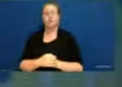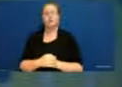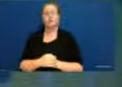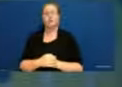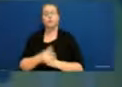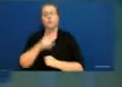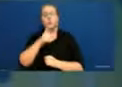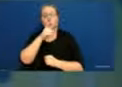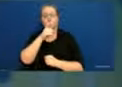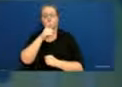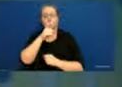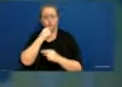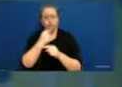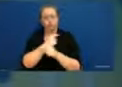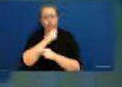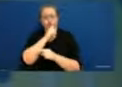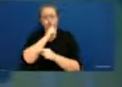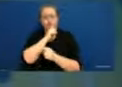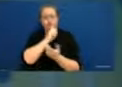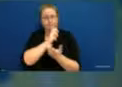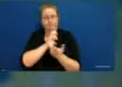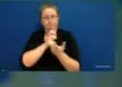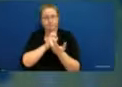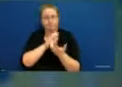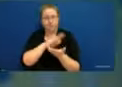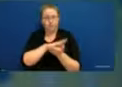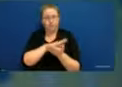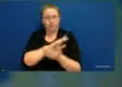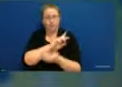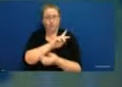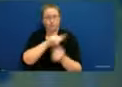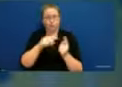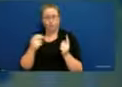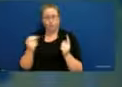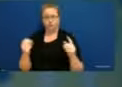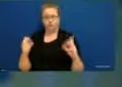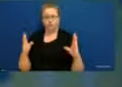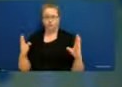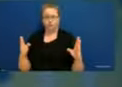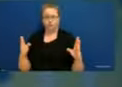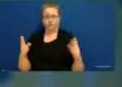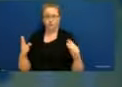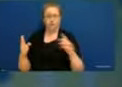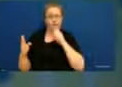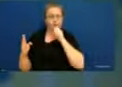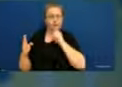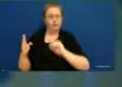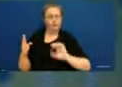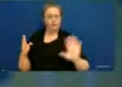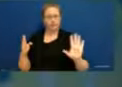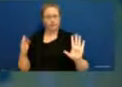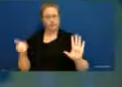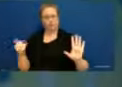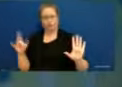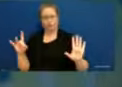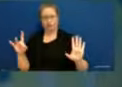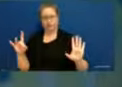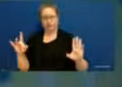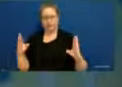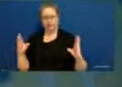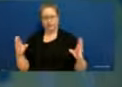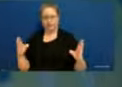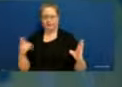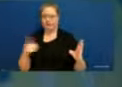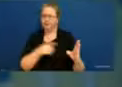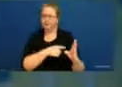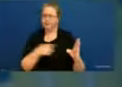Most school-age children with symptoms, again, continue not to have COVID-19, which is good news. We know there's